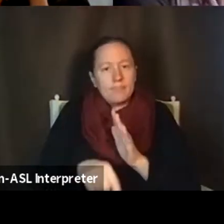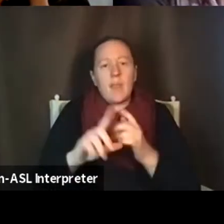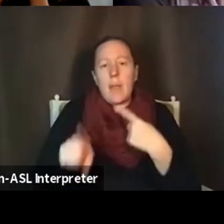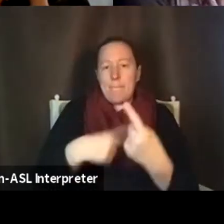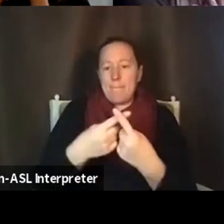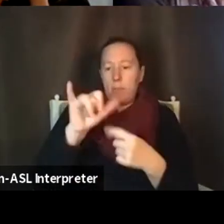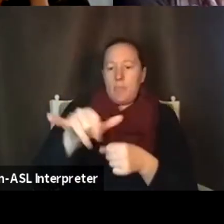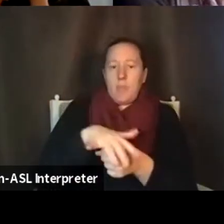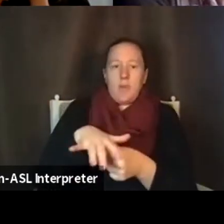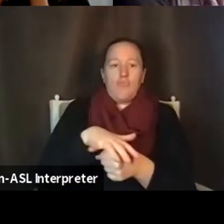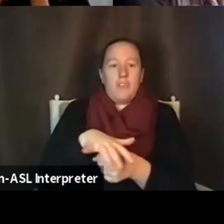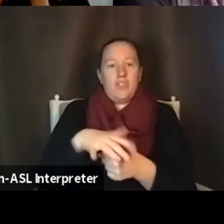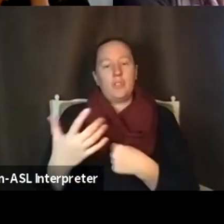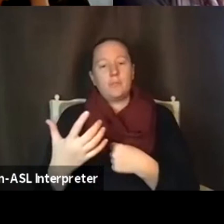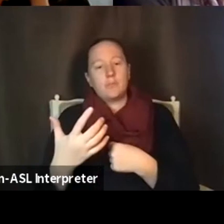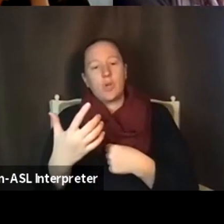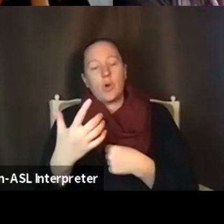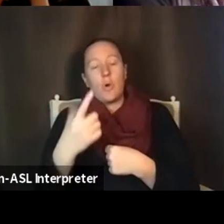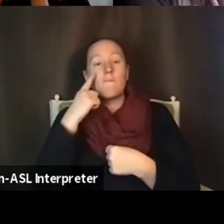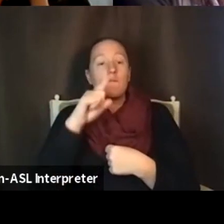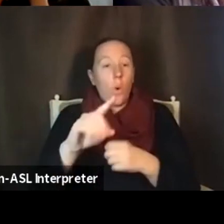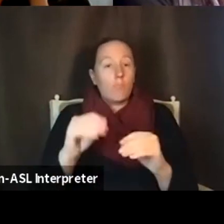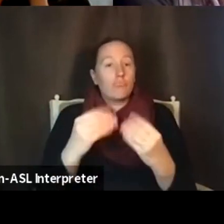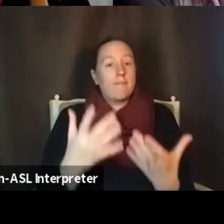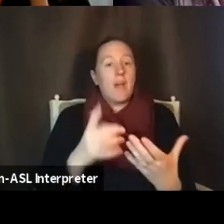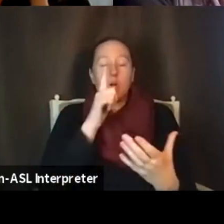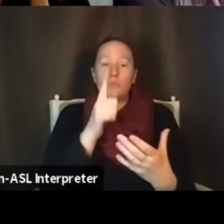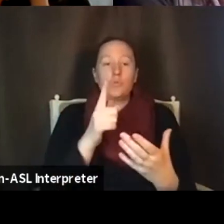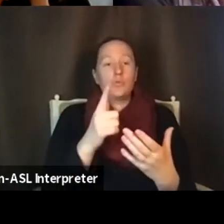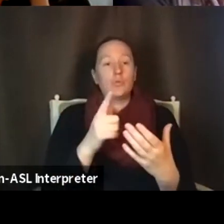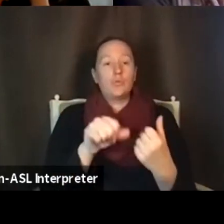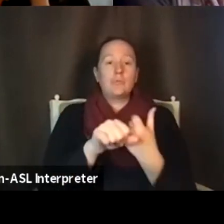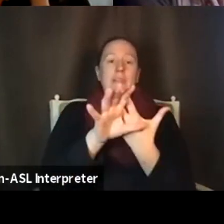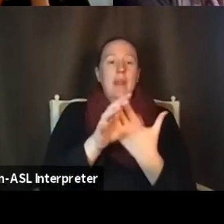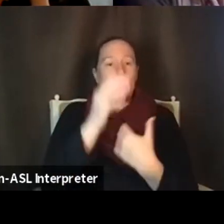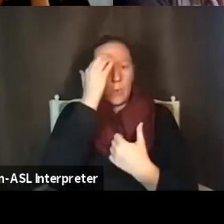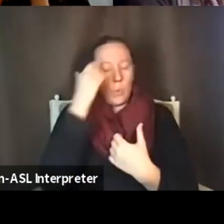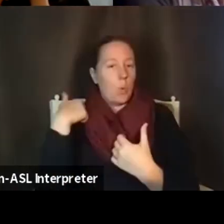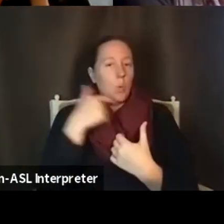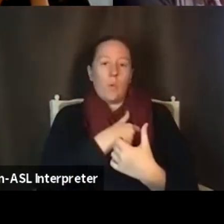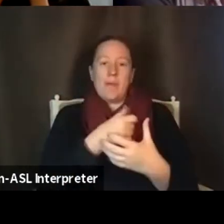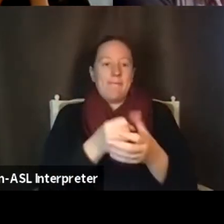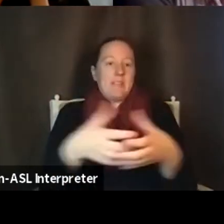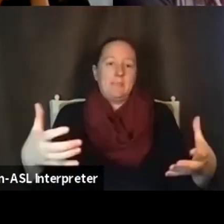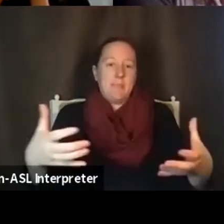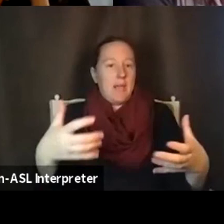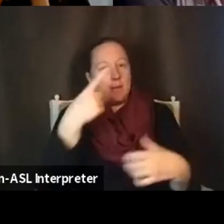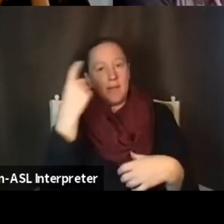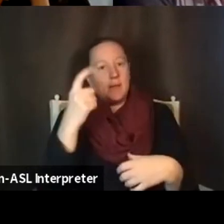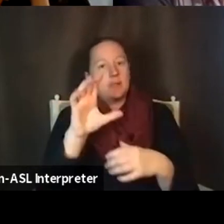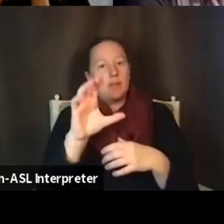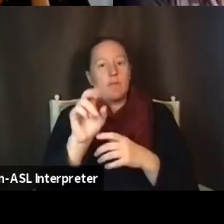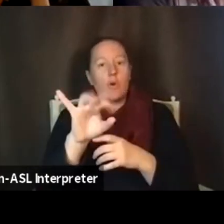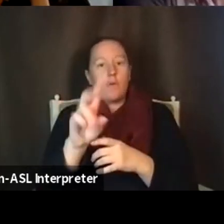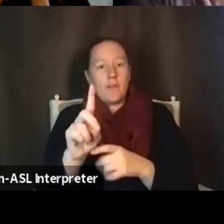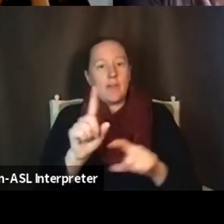working in. And so I would just say that for providers doing telehealth, I know we've expanded rapidly in COVID. You know, we really do need to be attending to